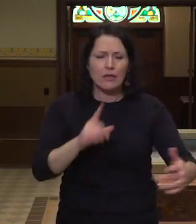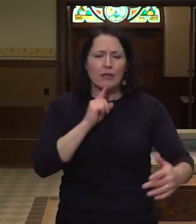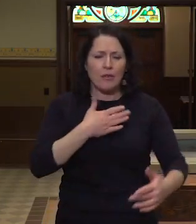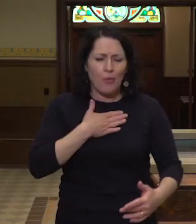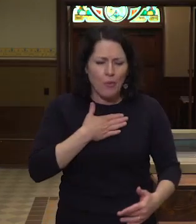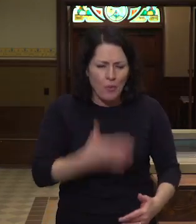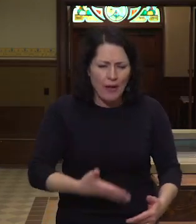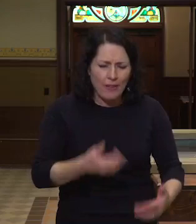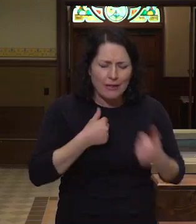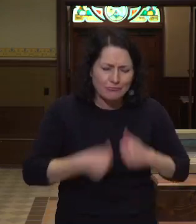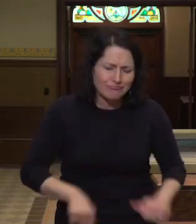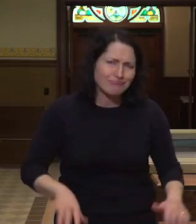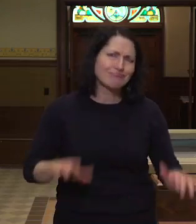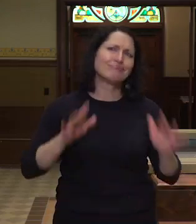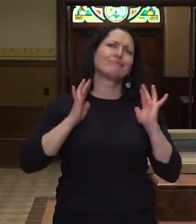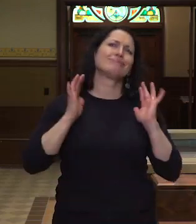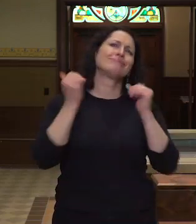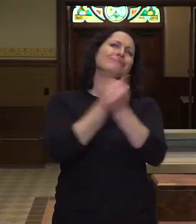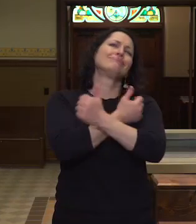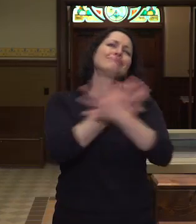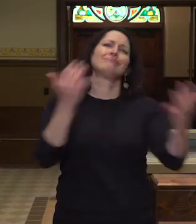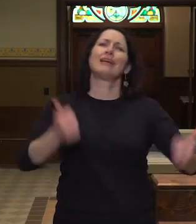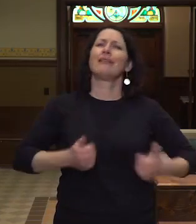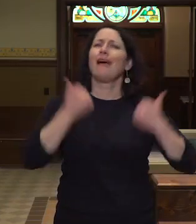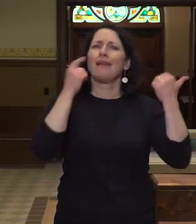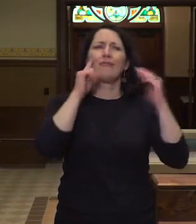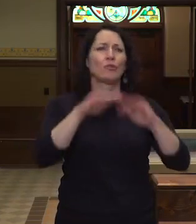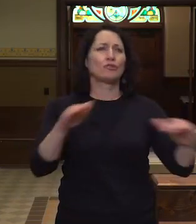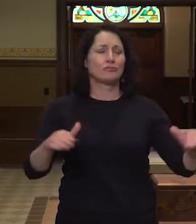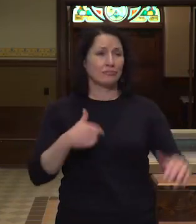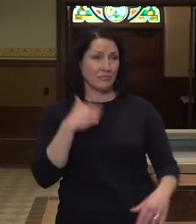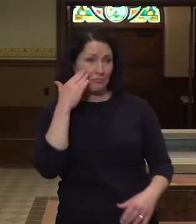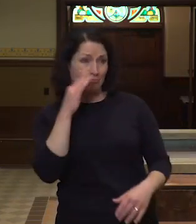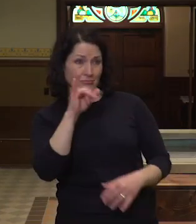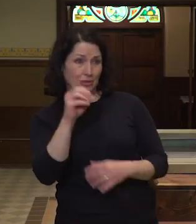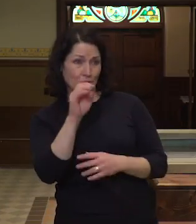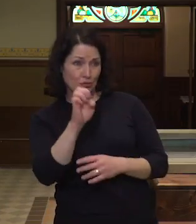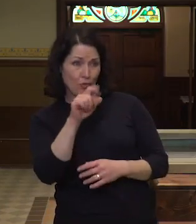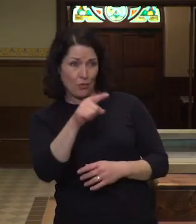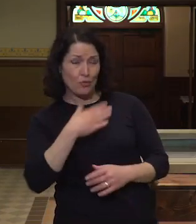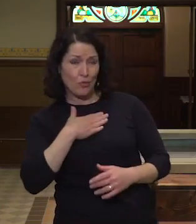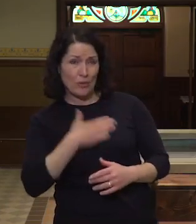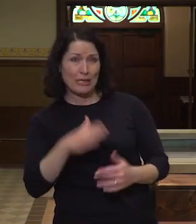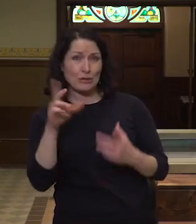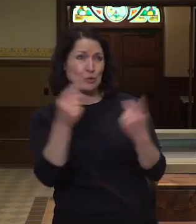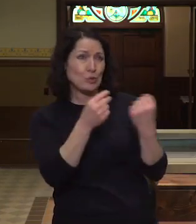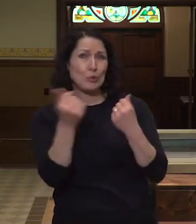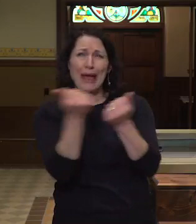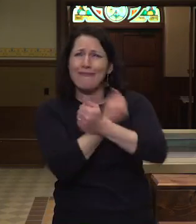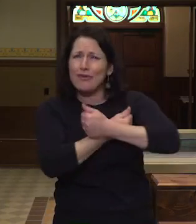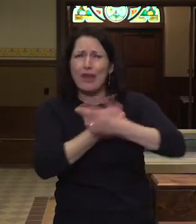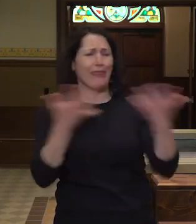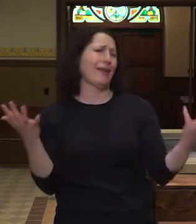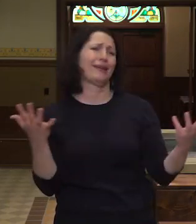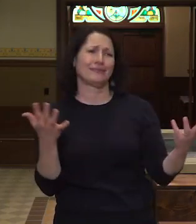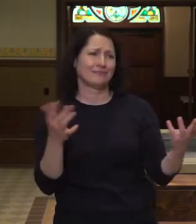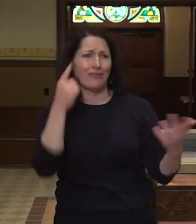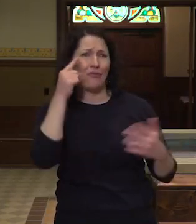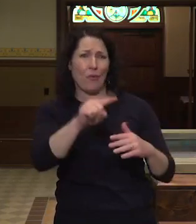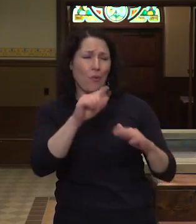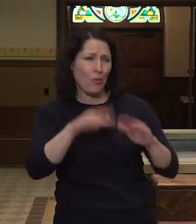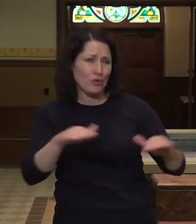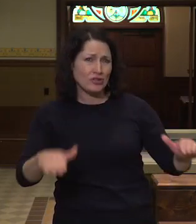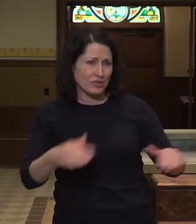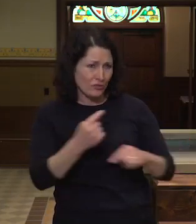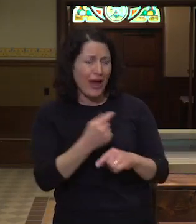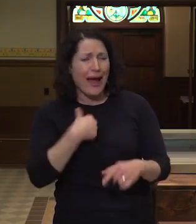life for their children. And I know, Joe, you would do that. Without a doubt, I know you would do that. I know